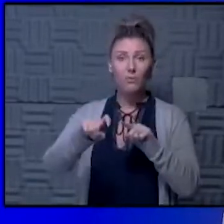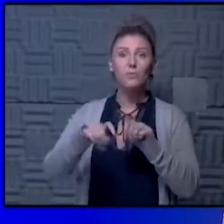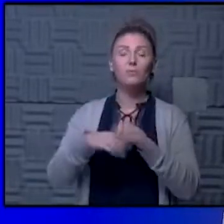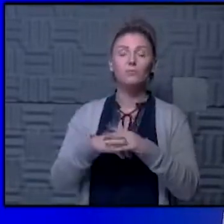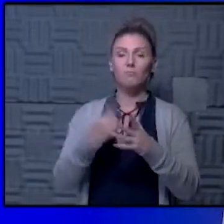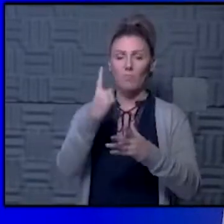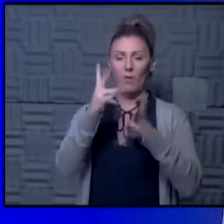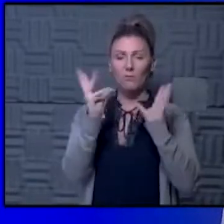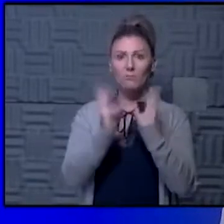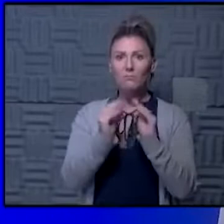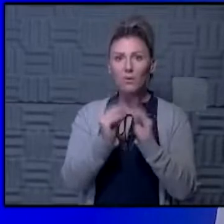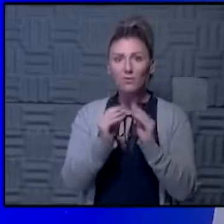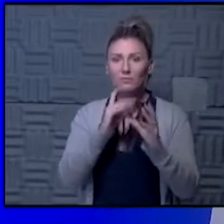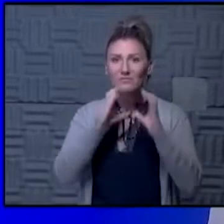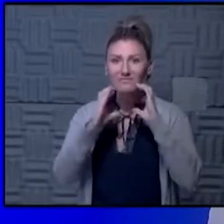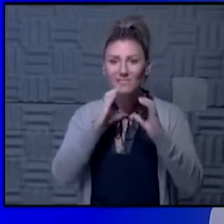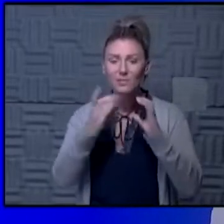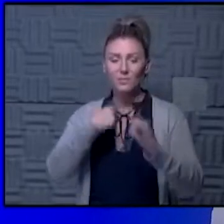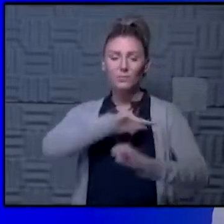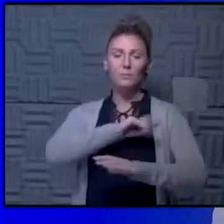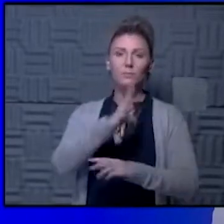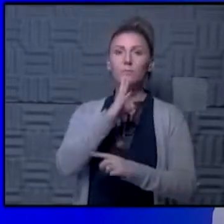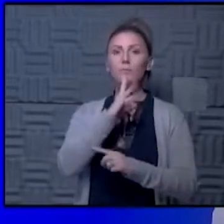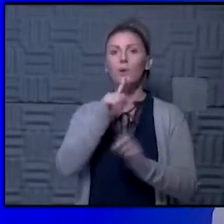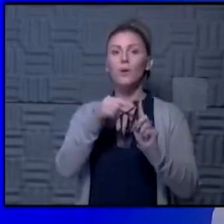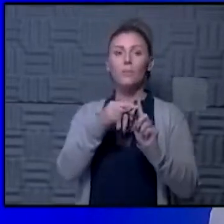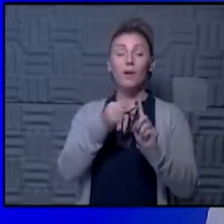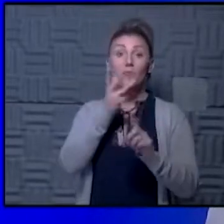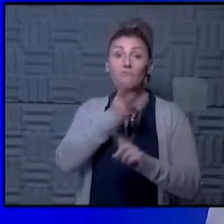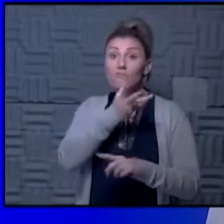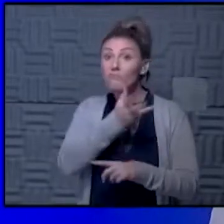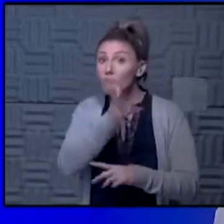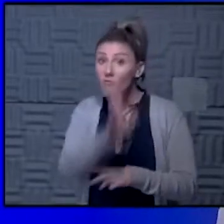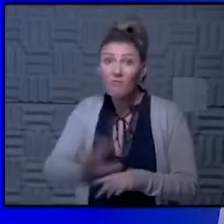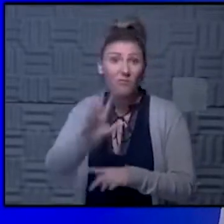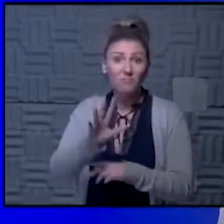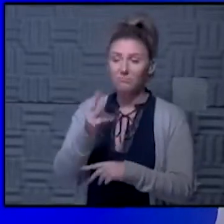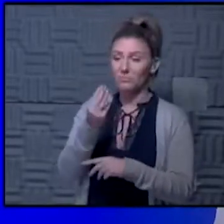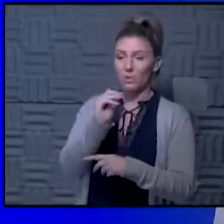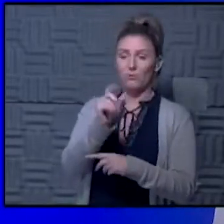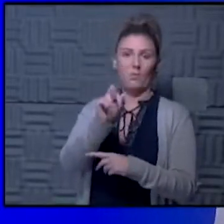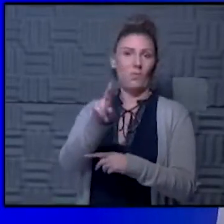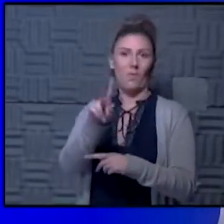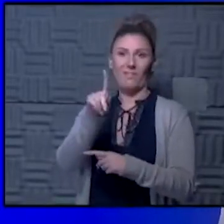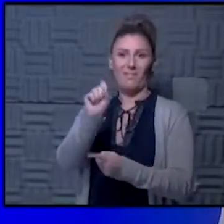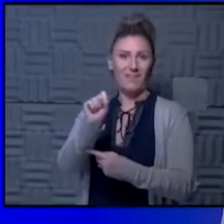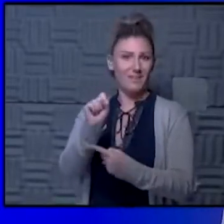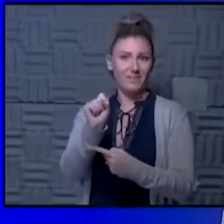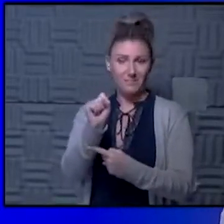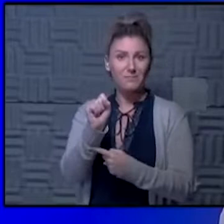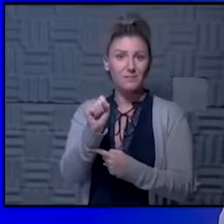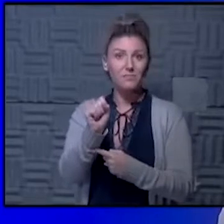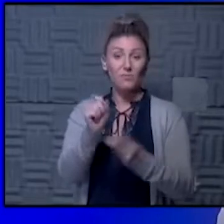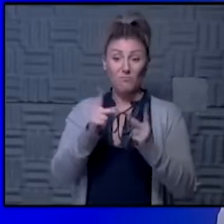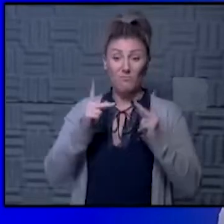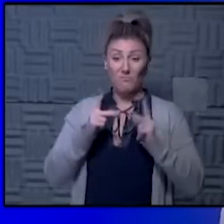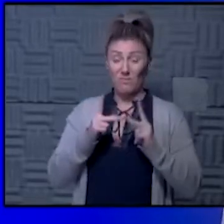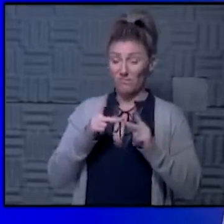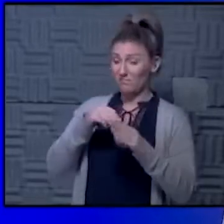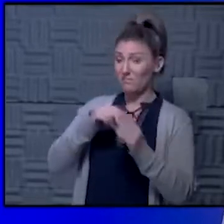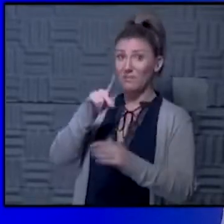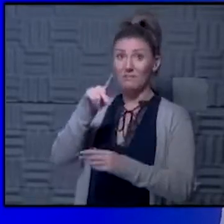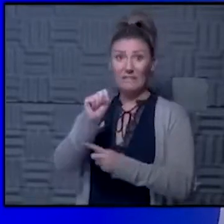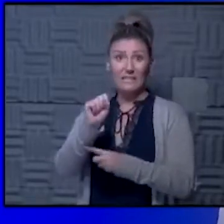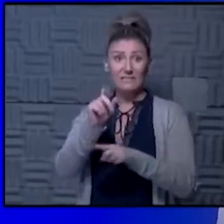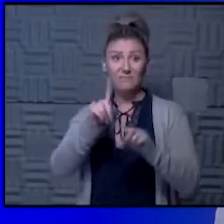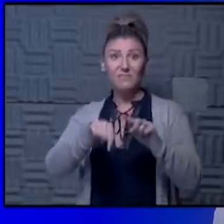the conversations was even we were talking about rural, whether it's Missouri or Kansas. There have been places in Kansas where they aren't